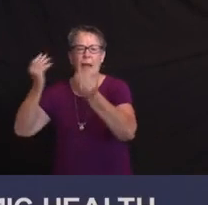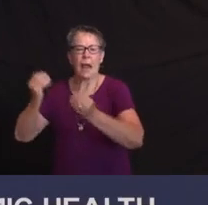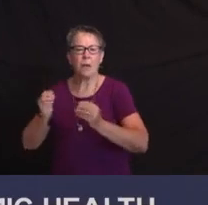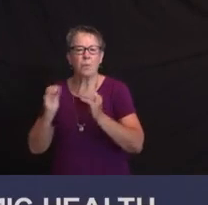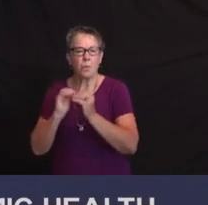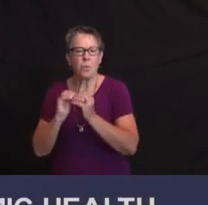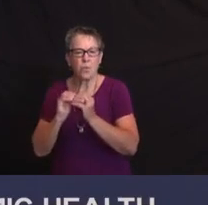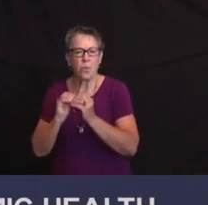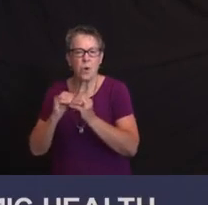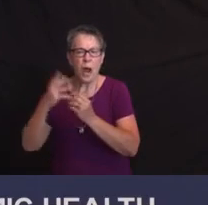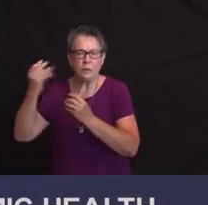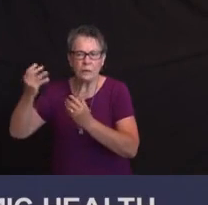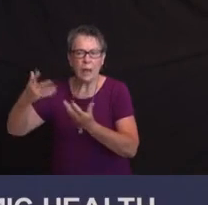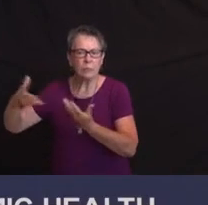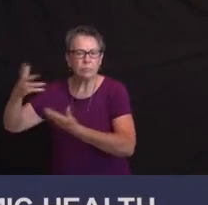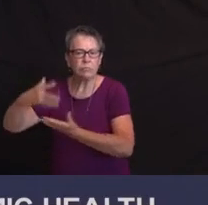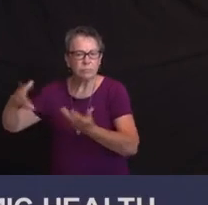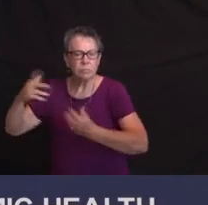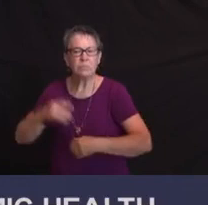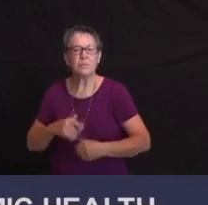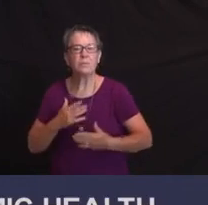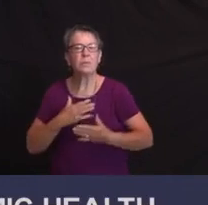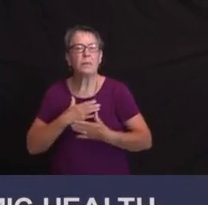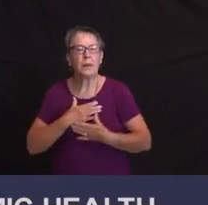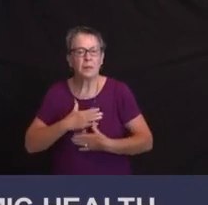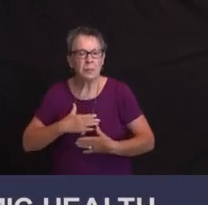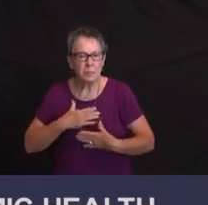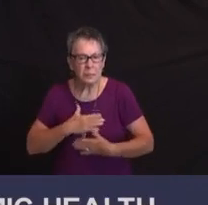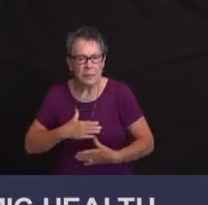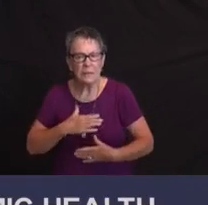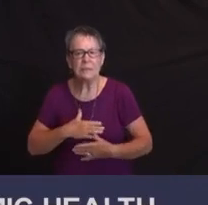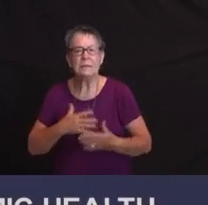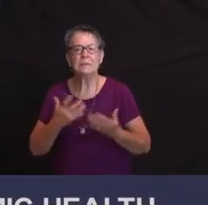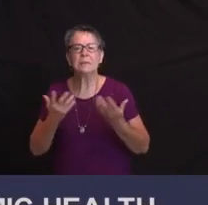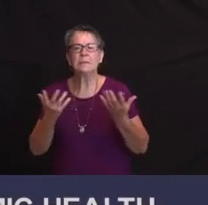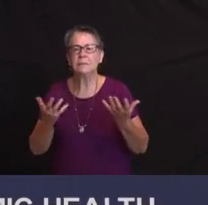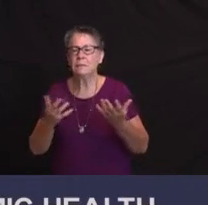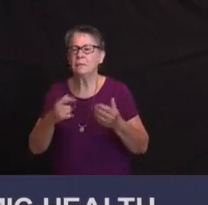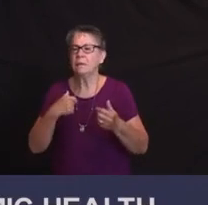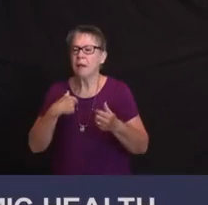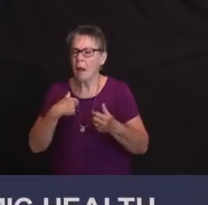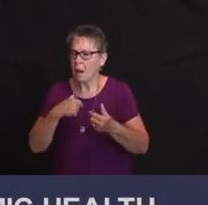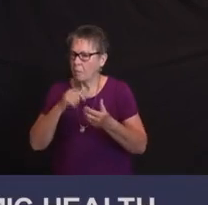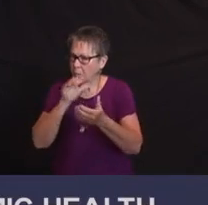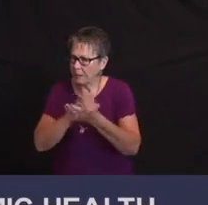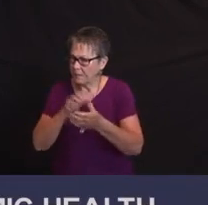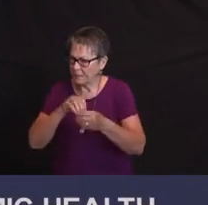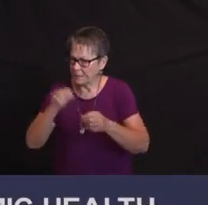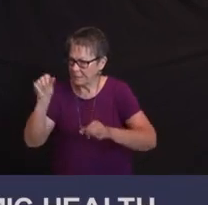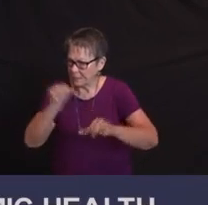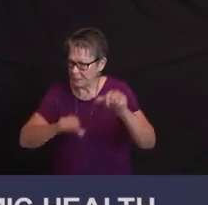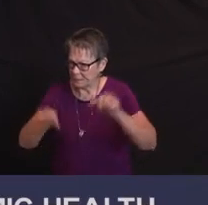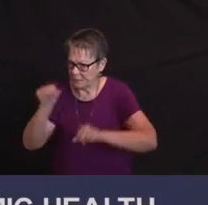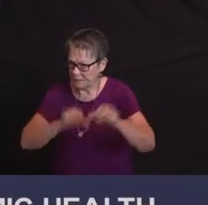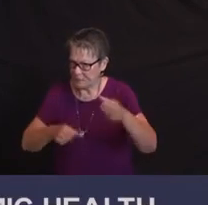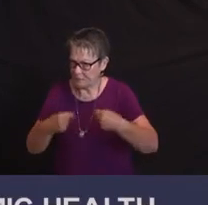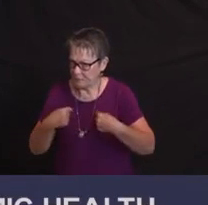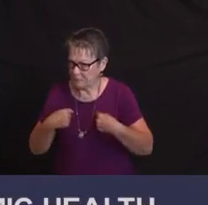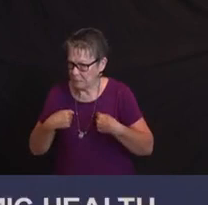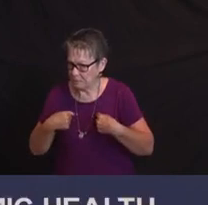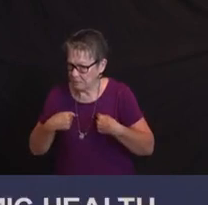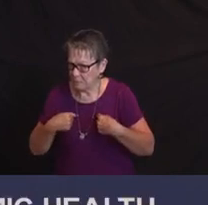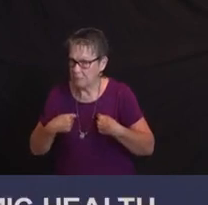And please do what you've done from moment one. Believe the science, the data. Know that we try like heck. We try to